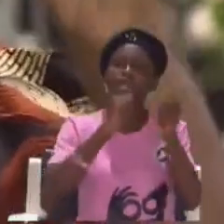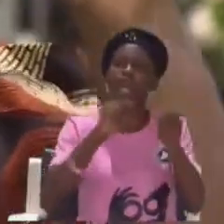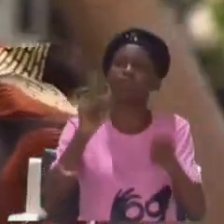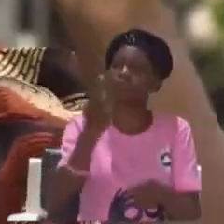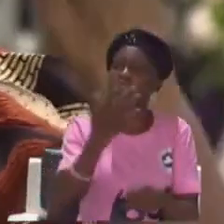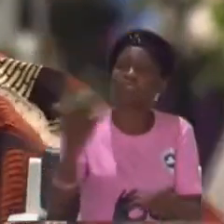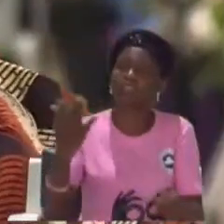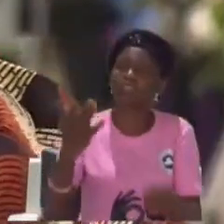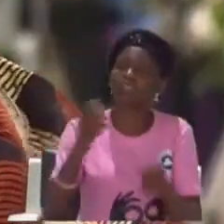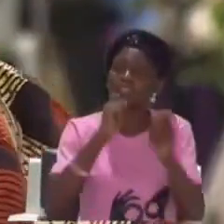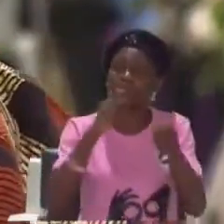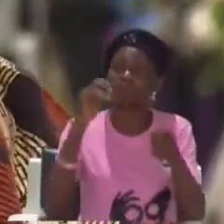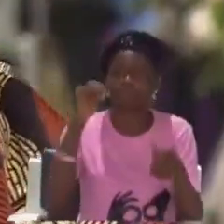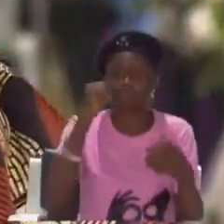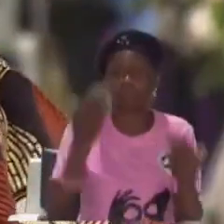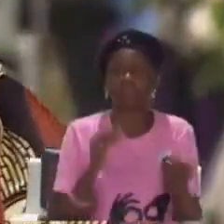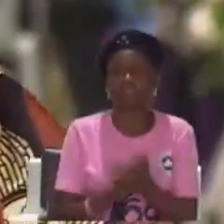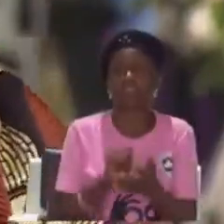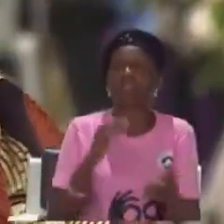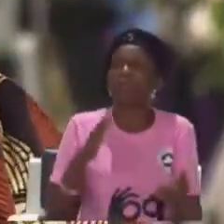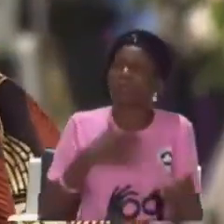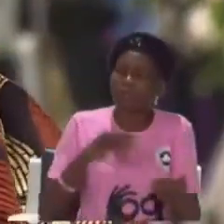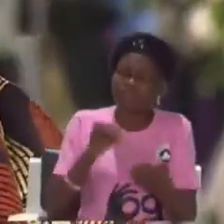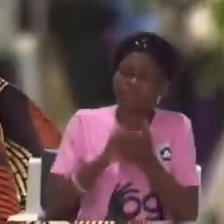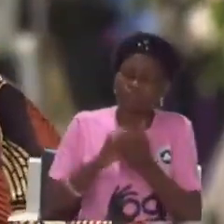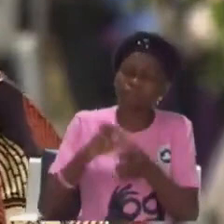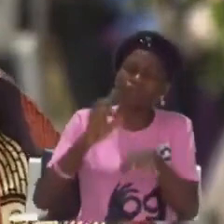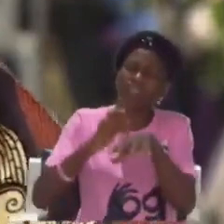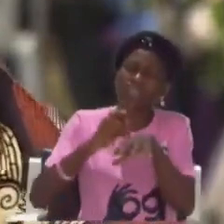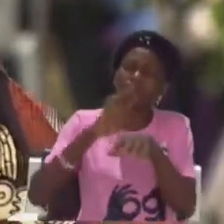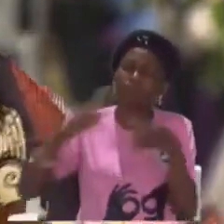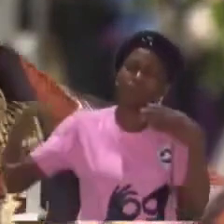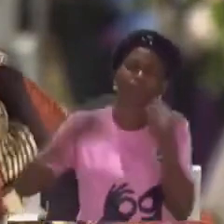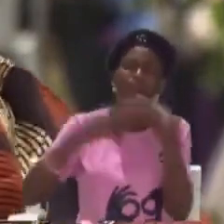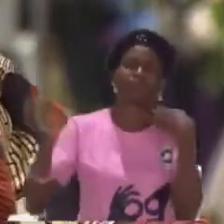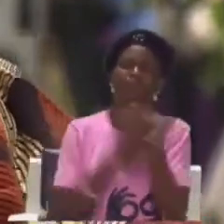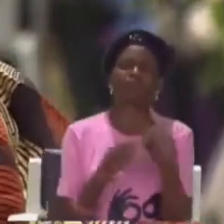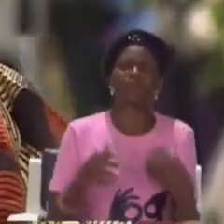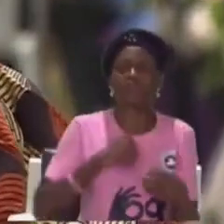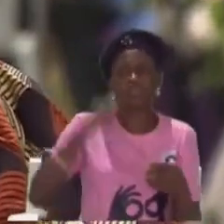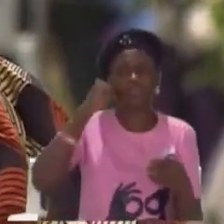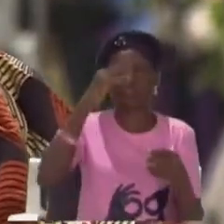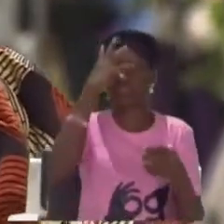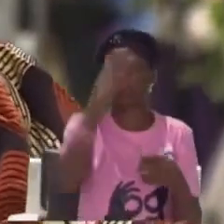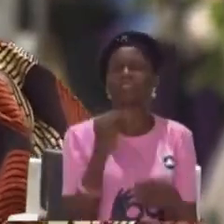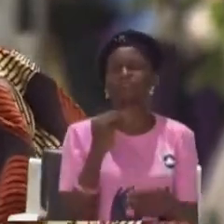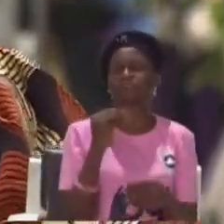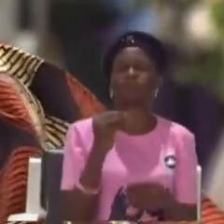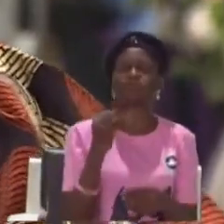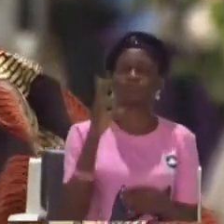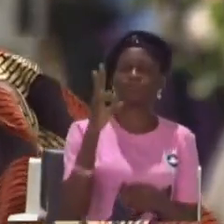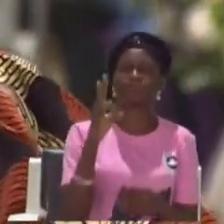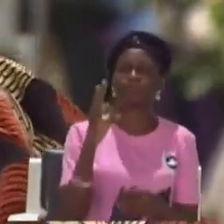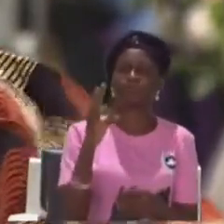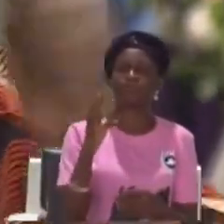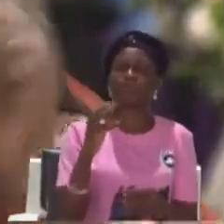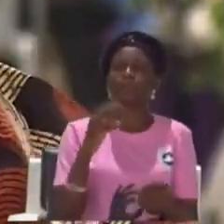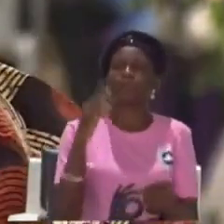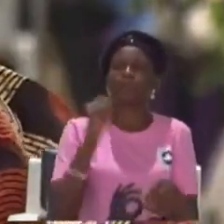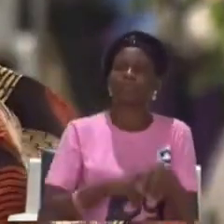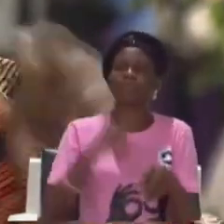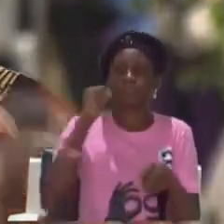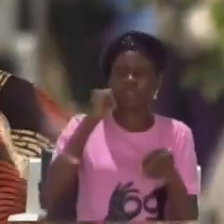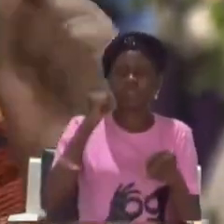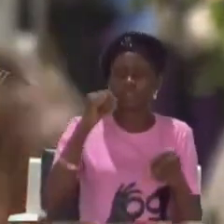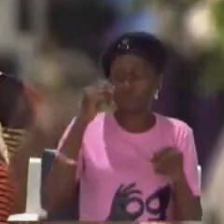I want now is that my two legs be returned. And I slept off. By the time I woke up, I